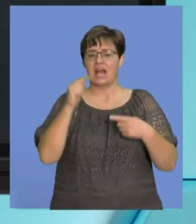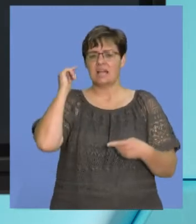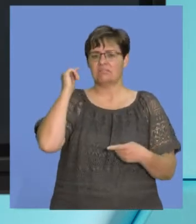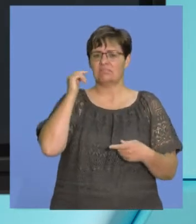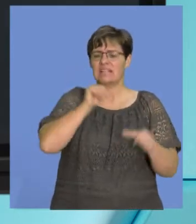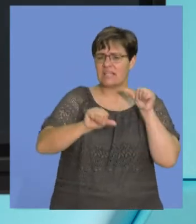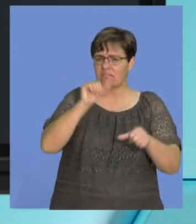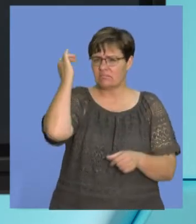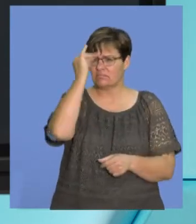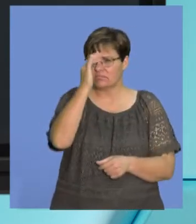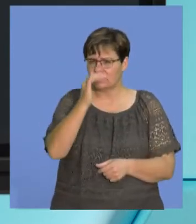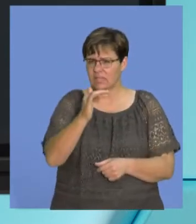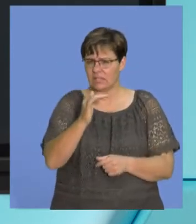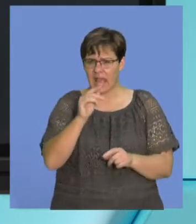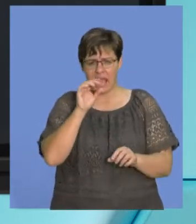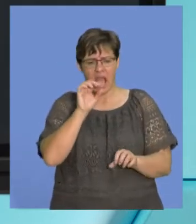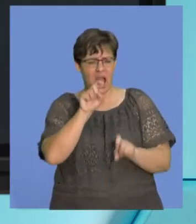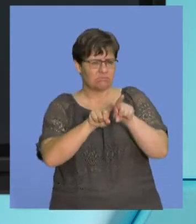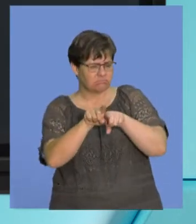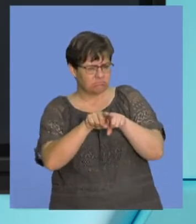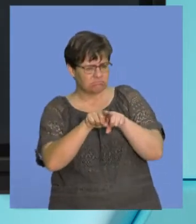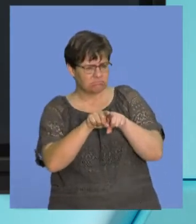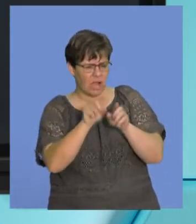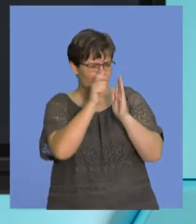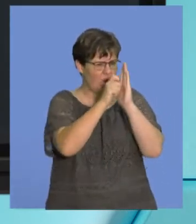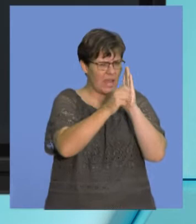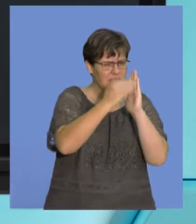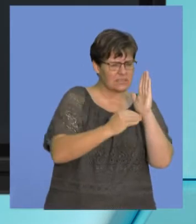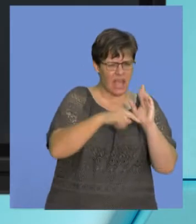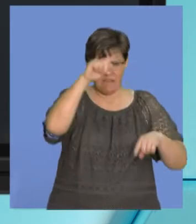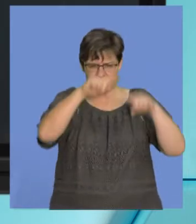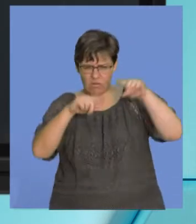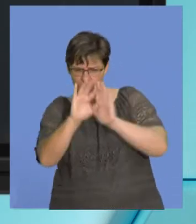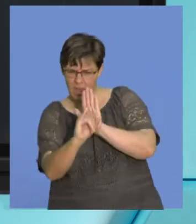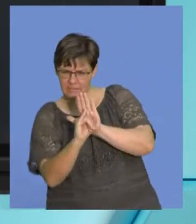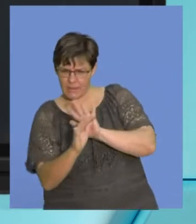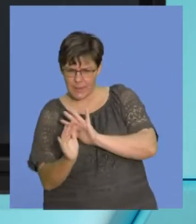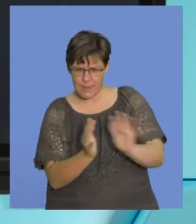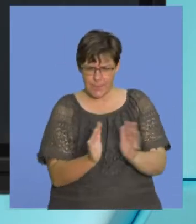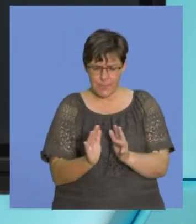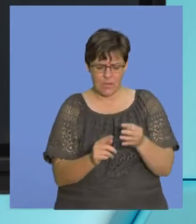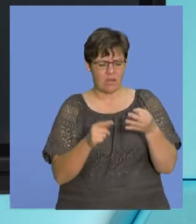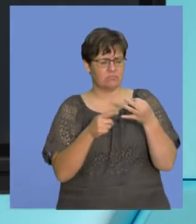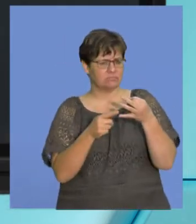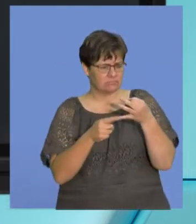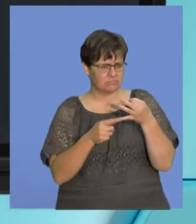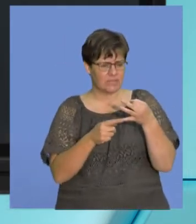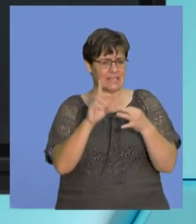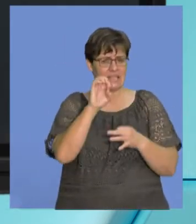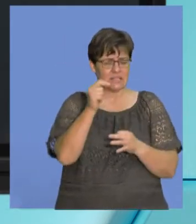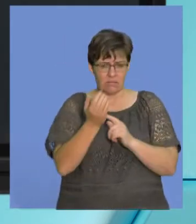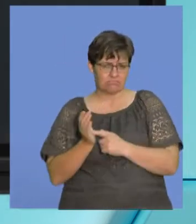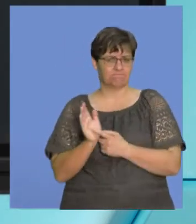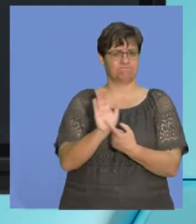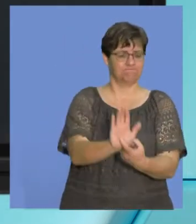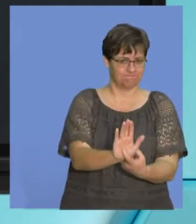in terms of writing out an experiment, identifying variables. We then spent some time looking at how we present data and